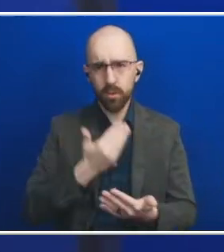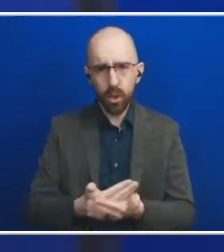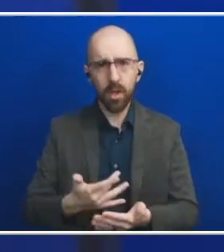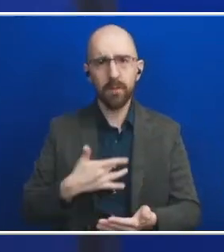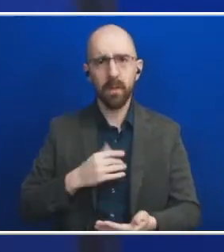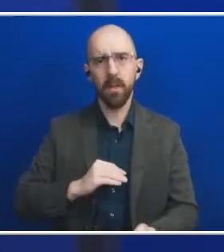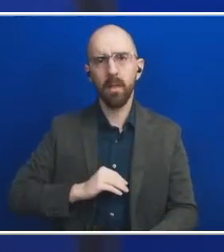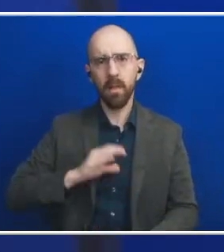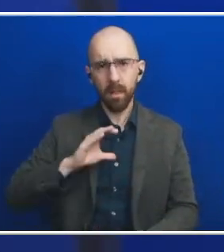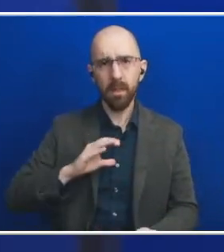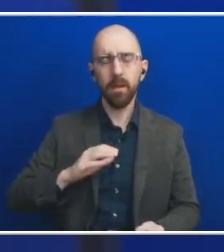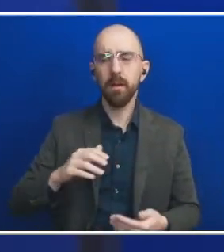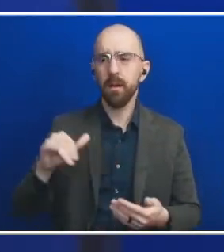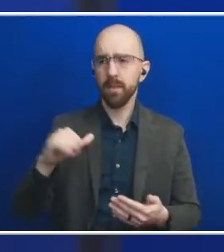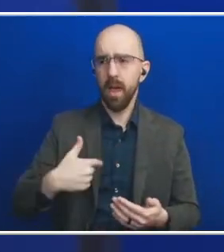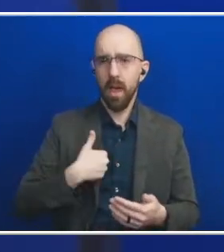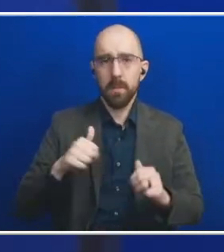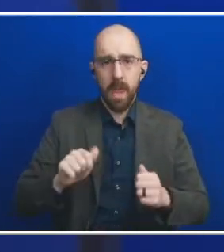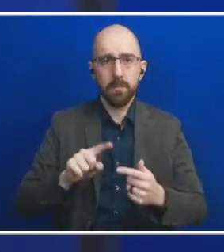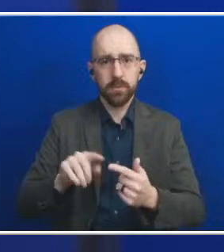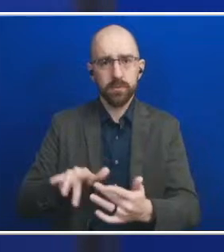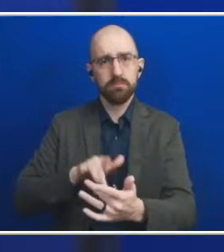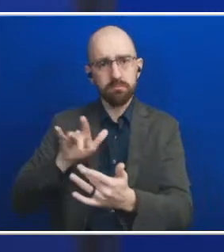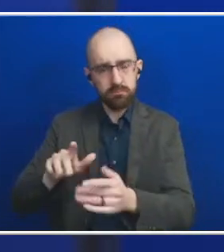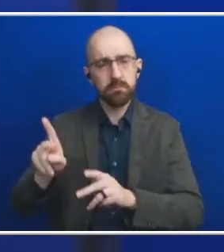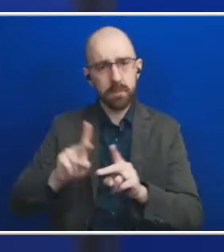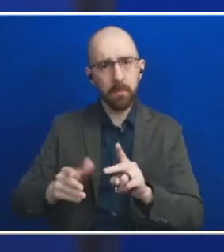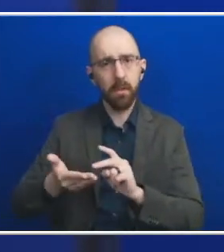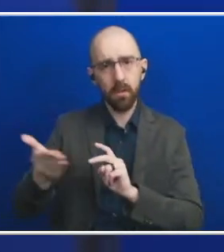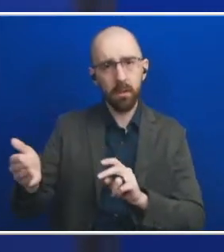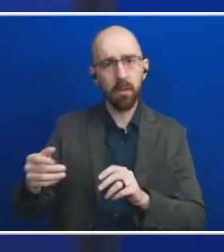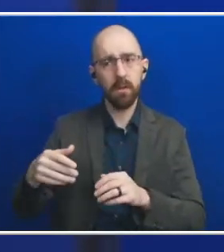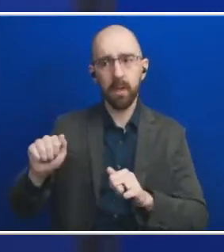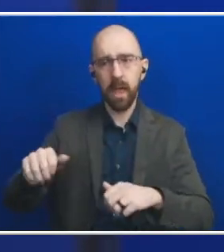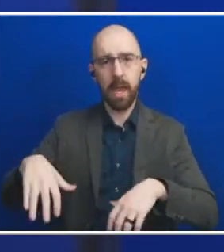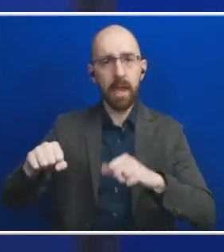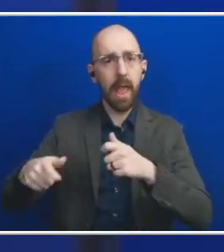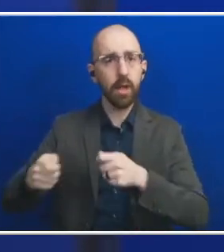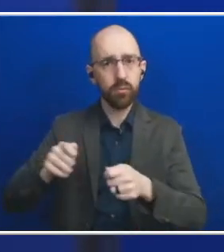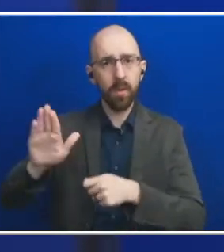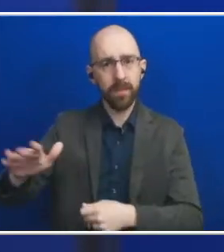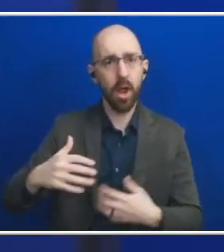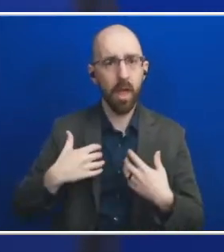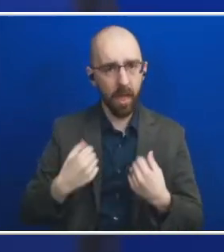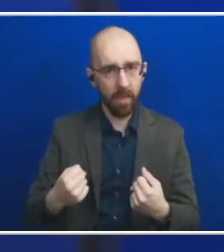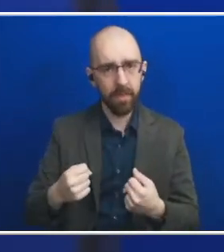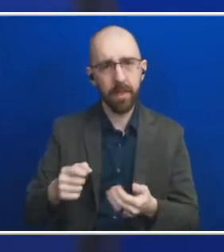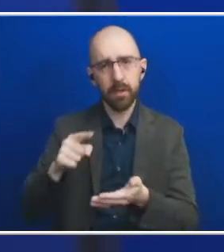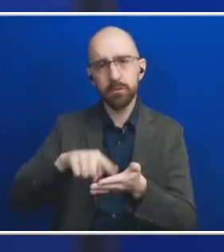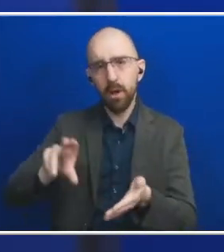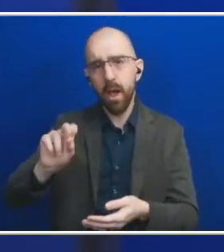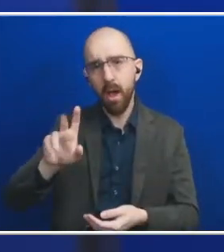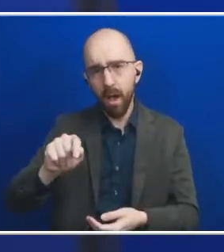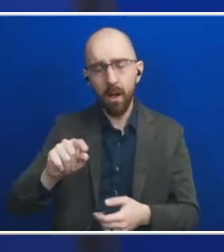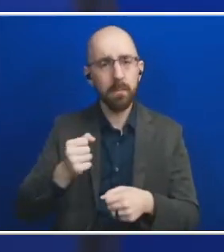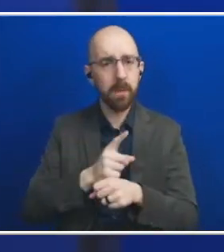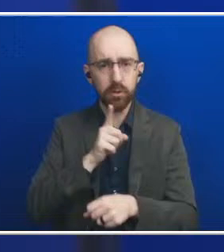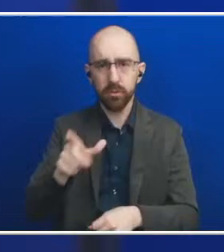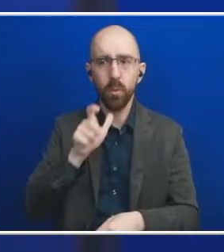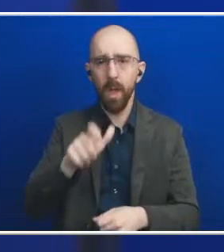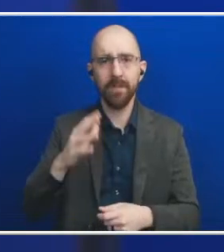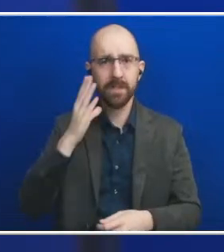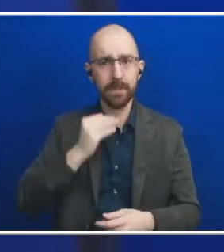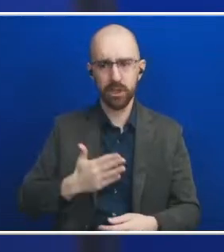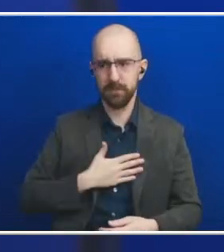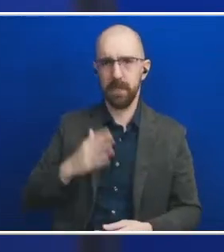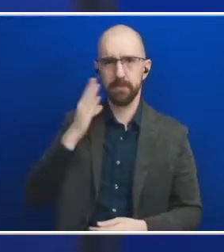that I'm able to reach people and people to take control, of their health and go get checked out and make sure that they don't have to go through this. So it's